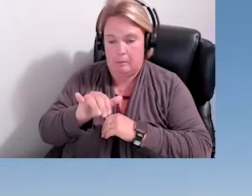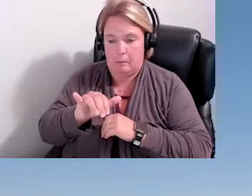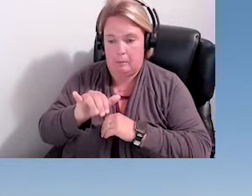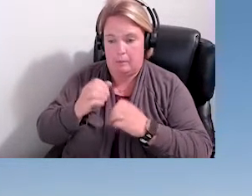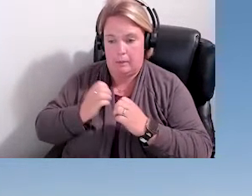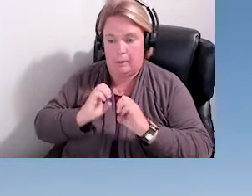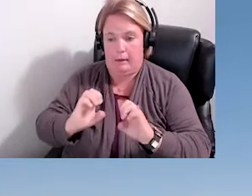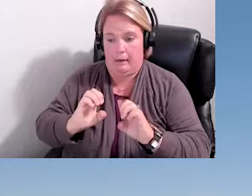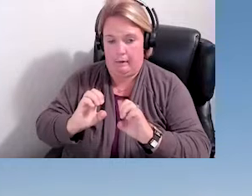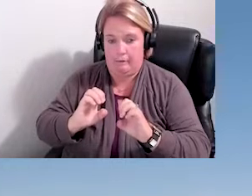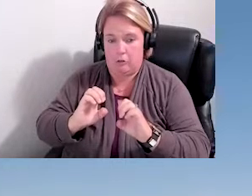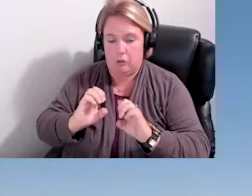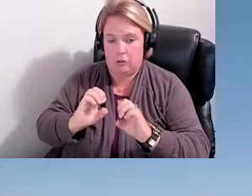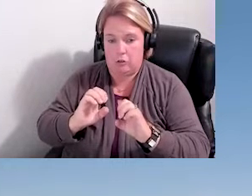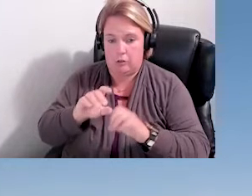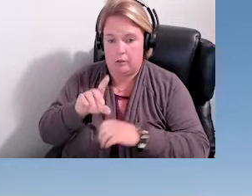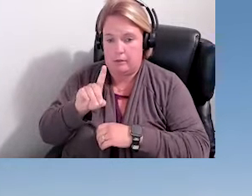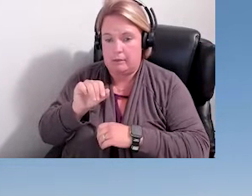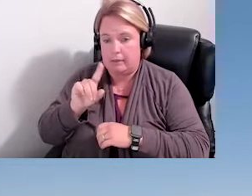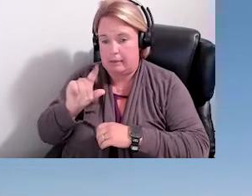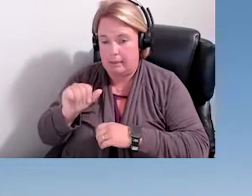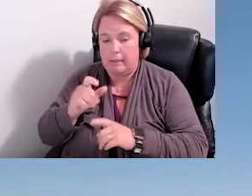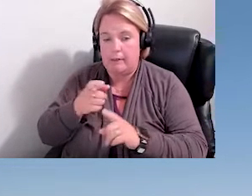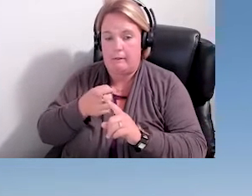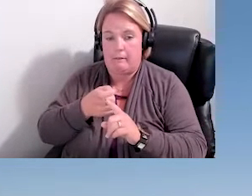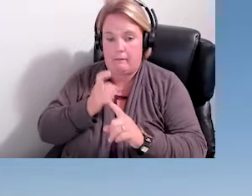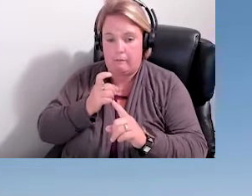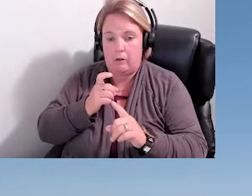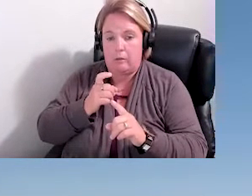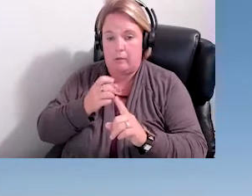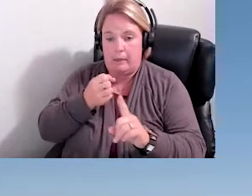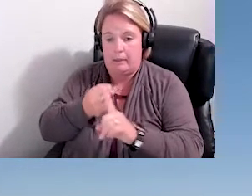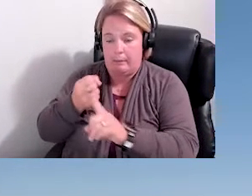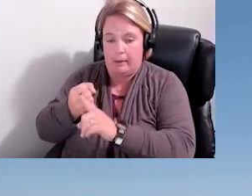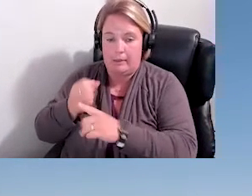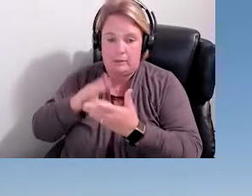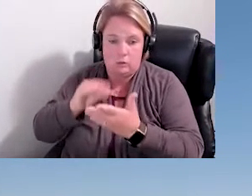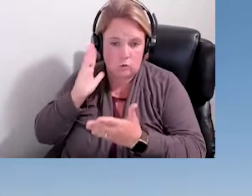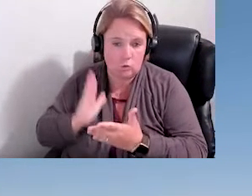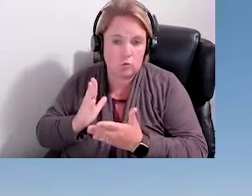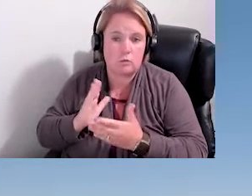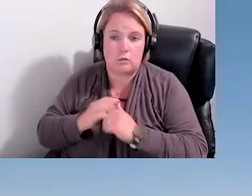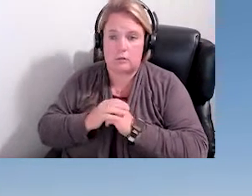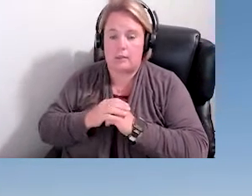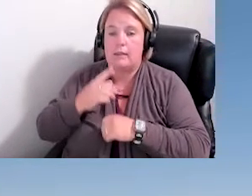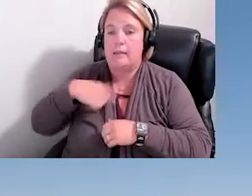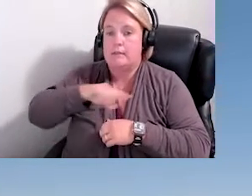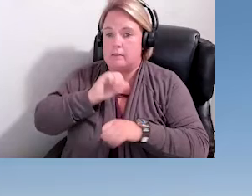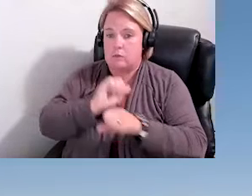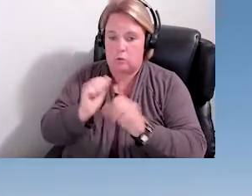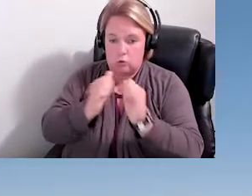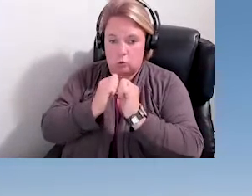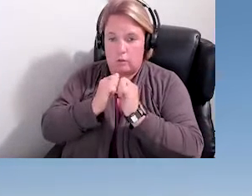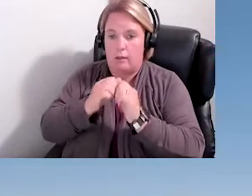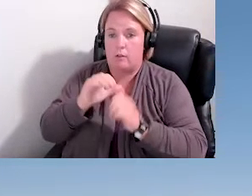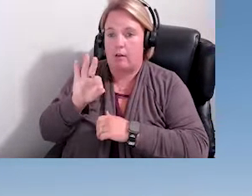data and information from our disproportionately impacted students. That's just us working with each other. The